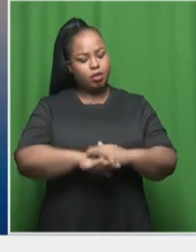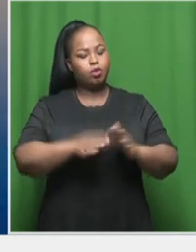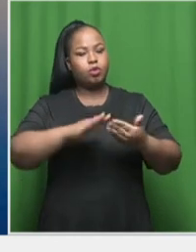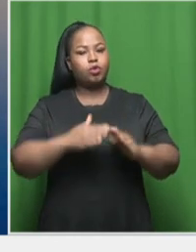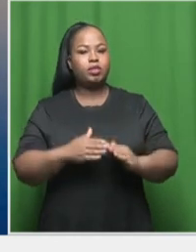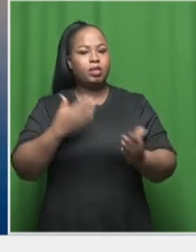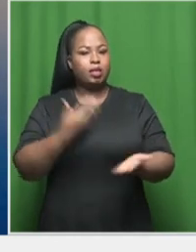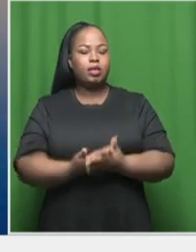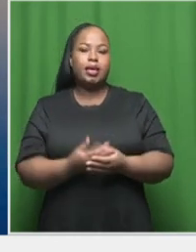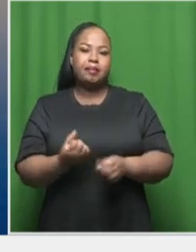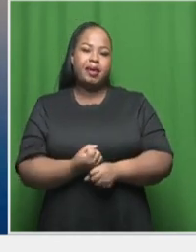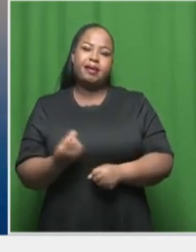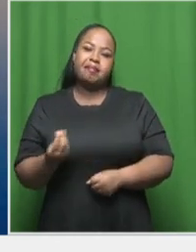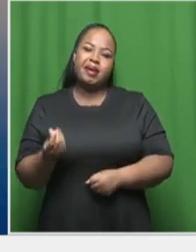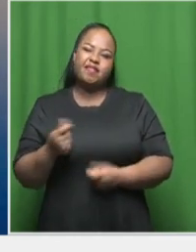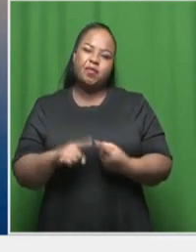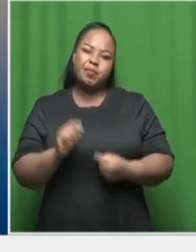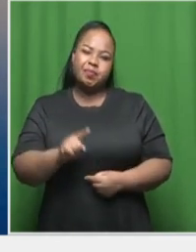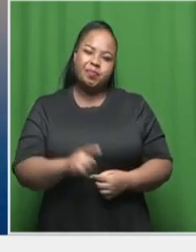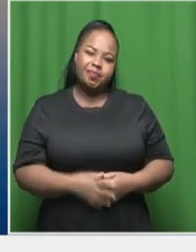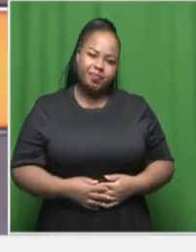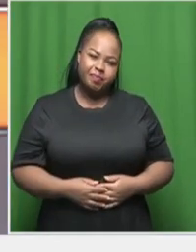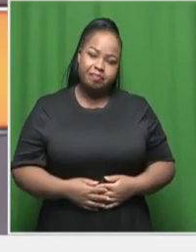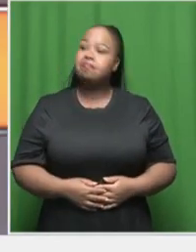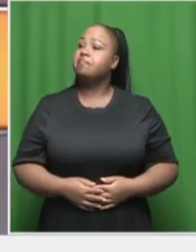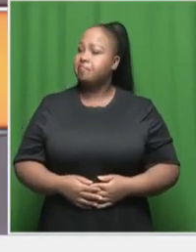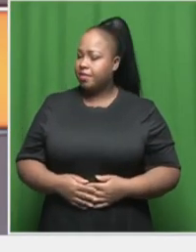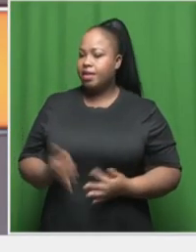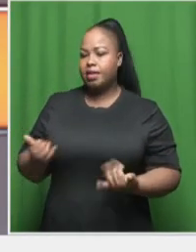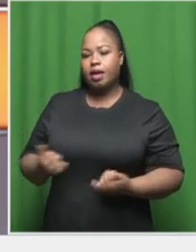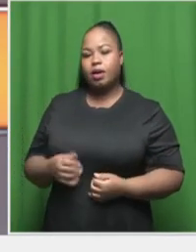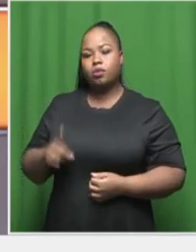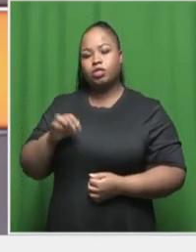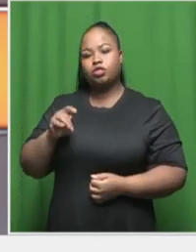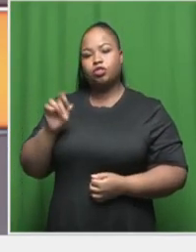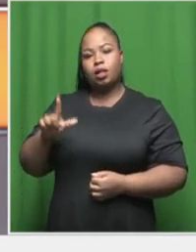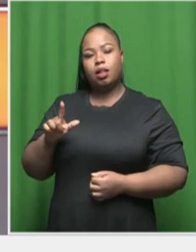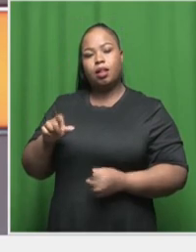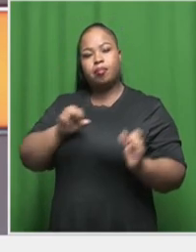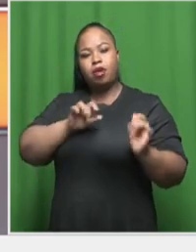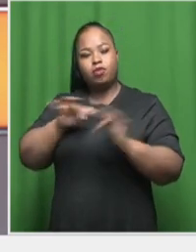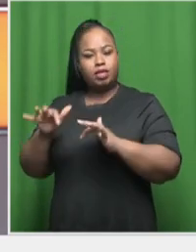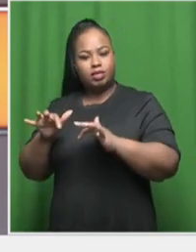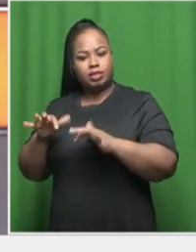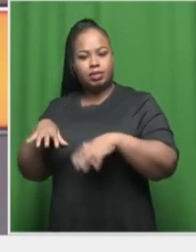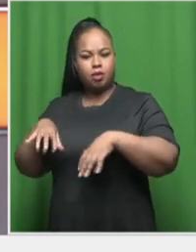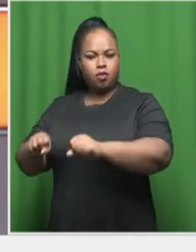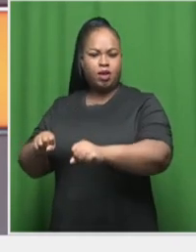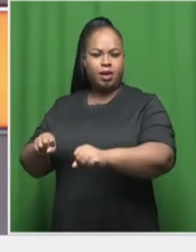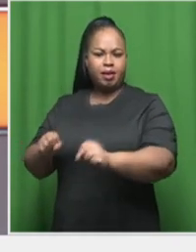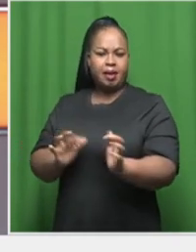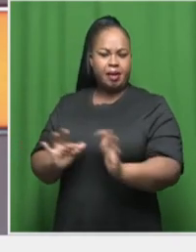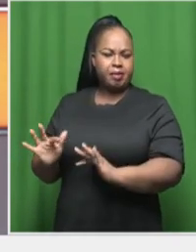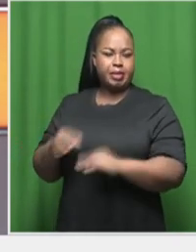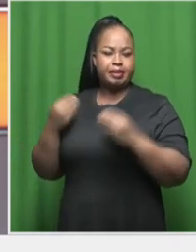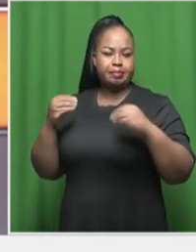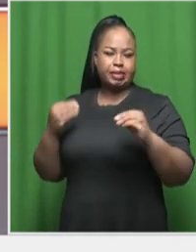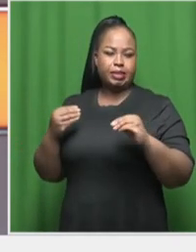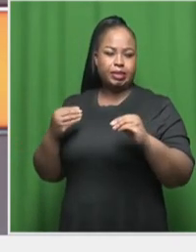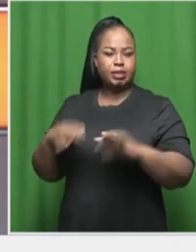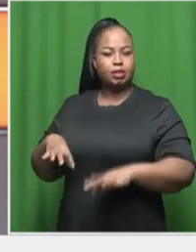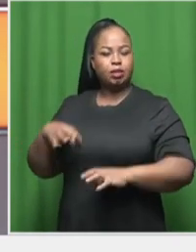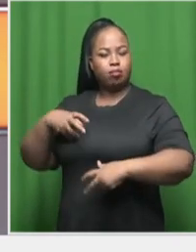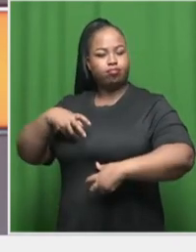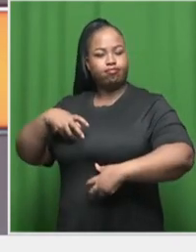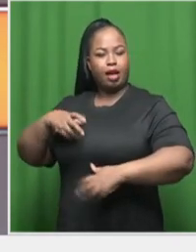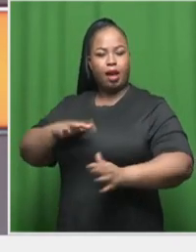and they can be able to make a living out of it. Got you. Now, and with digital migration taking over, how can the township business adapt to this